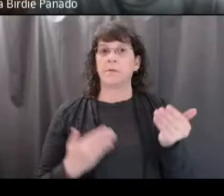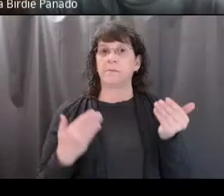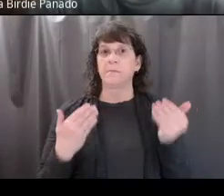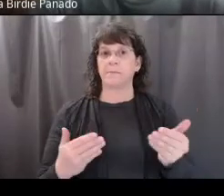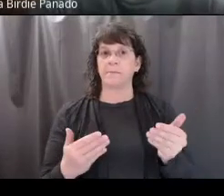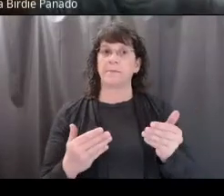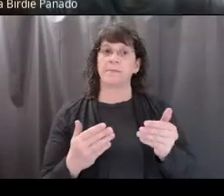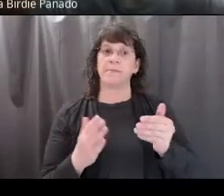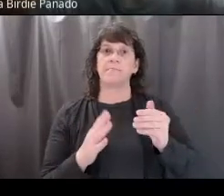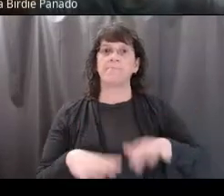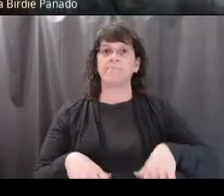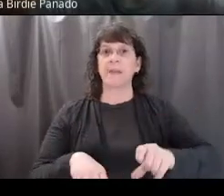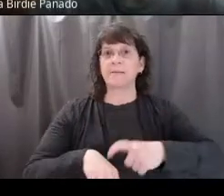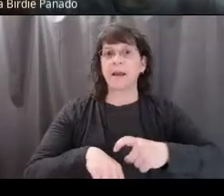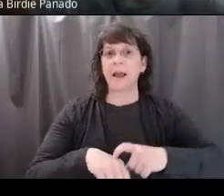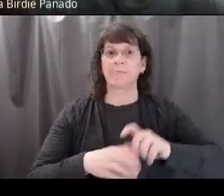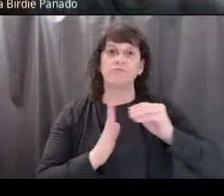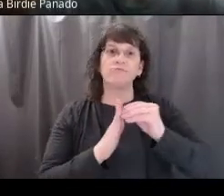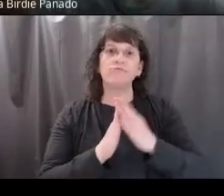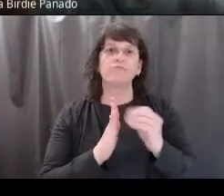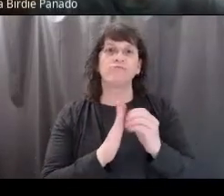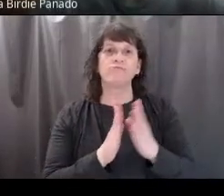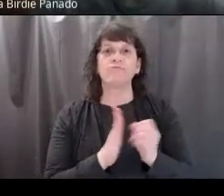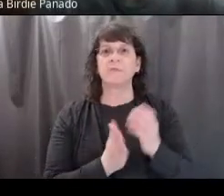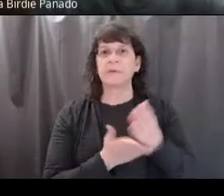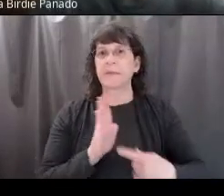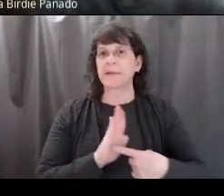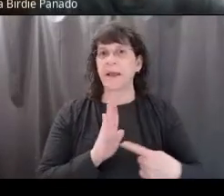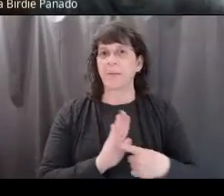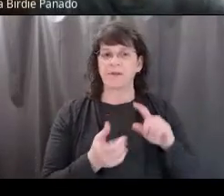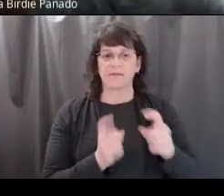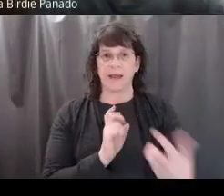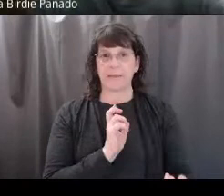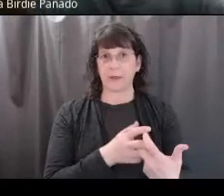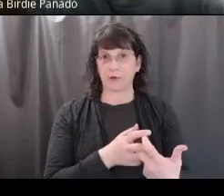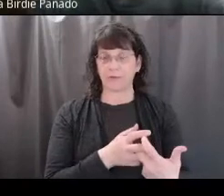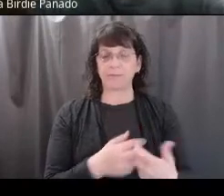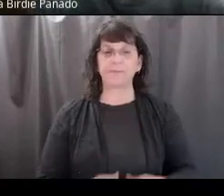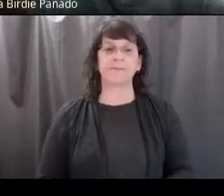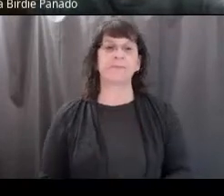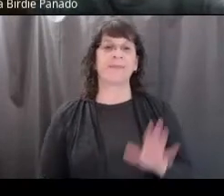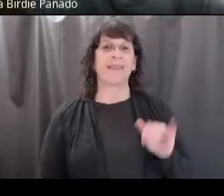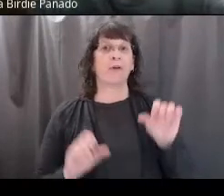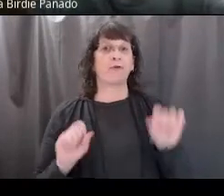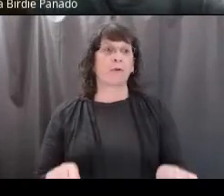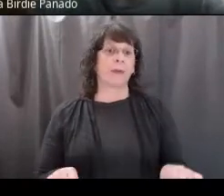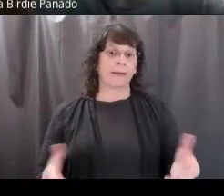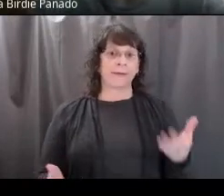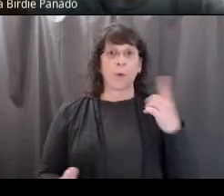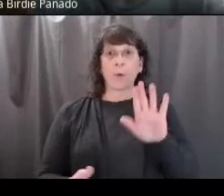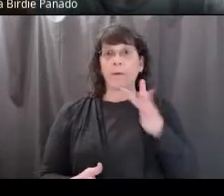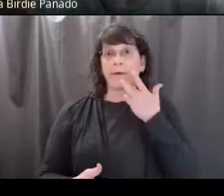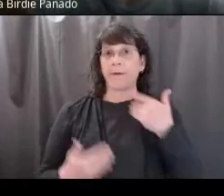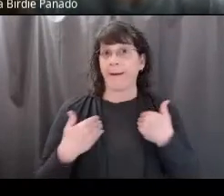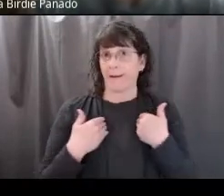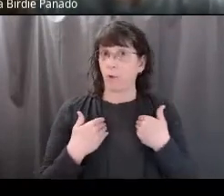to take some time and write out some examples of adaptations. This could be for your favorite